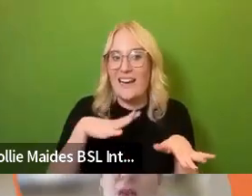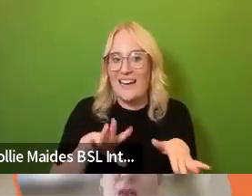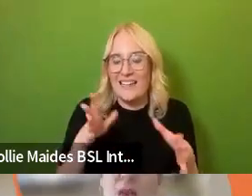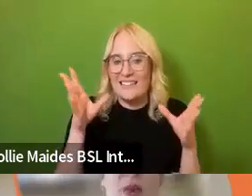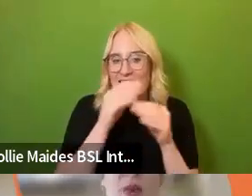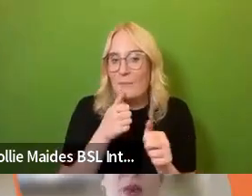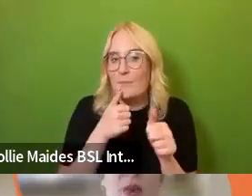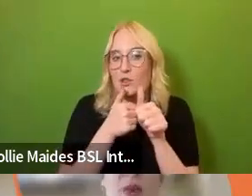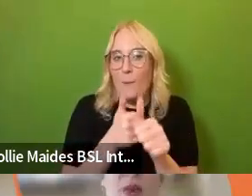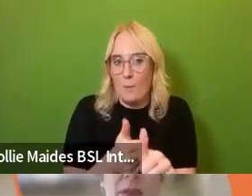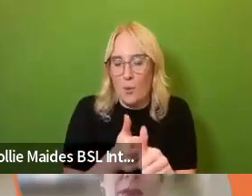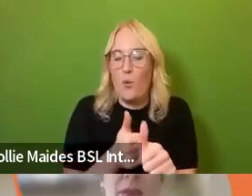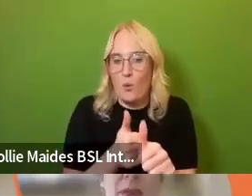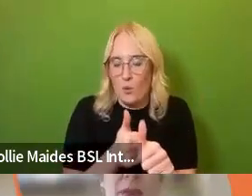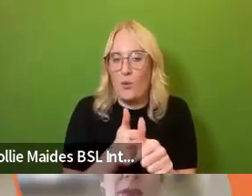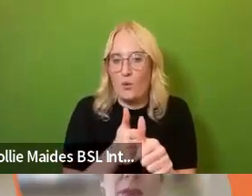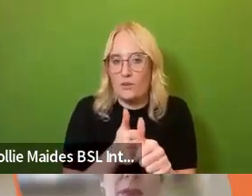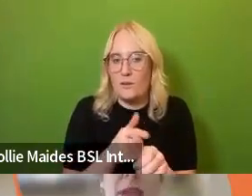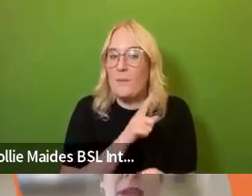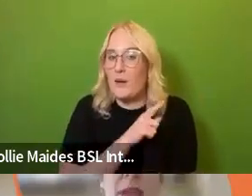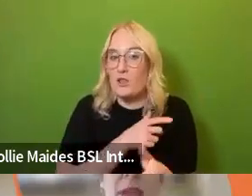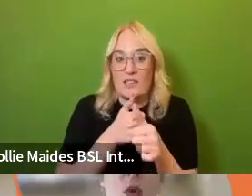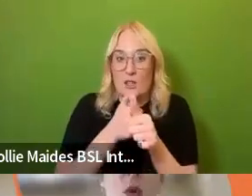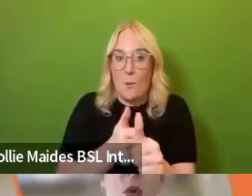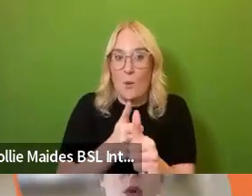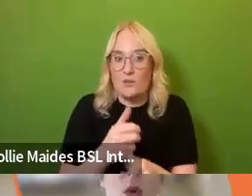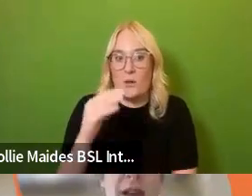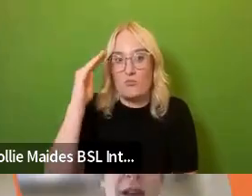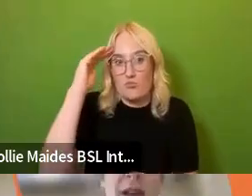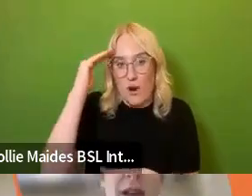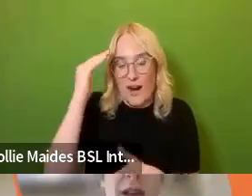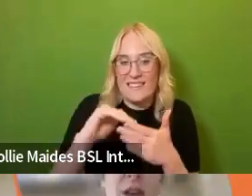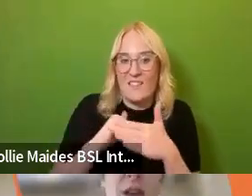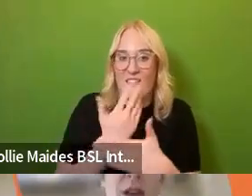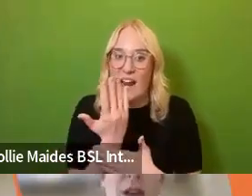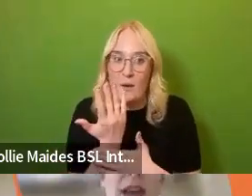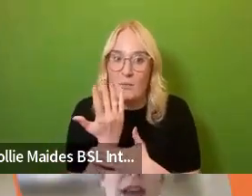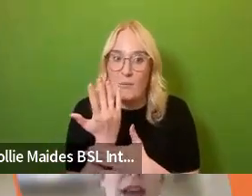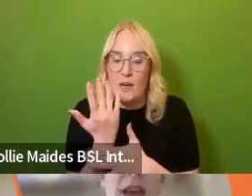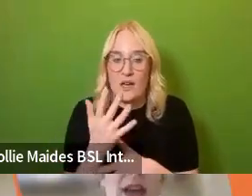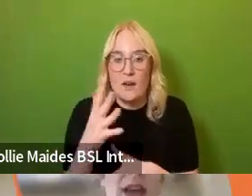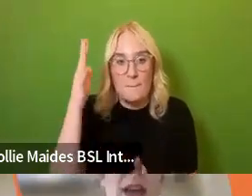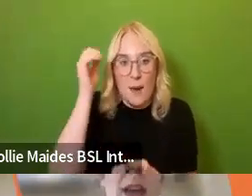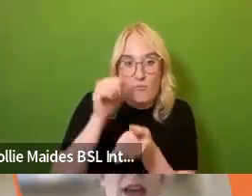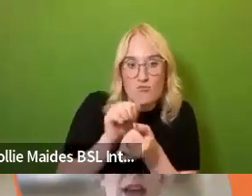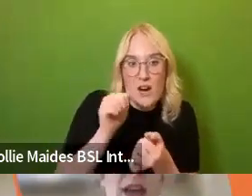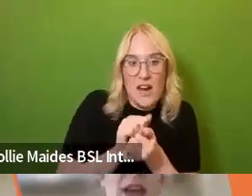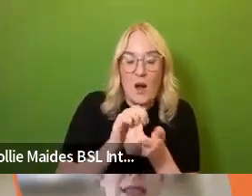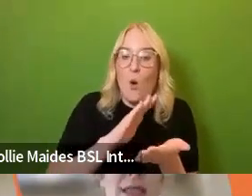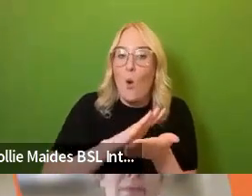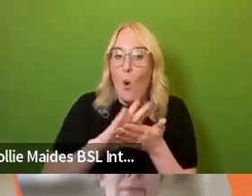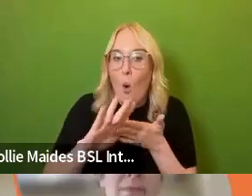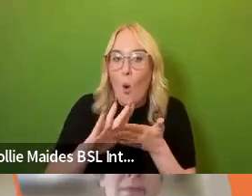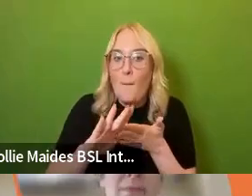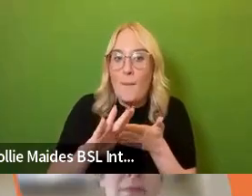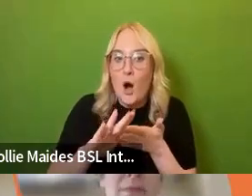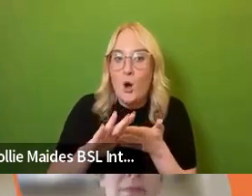supports brain development and memory, hormone balance and growth, and a healthy immune